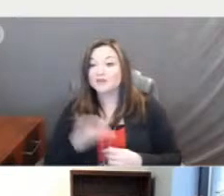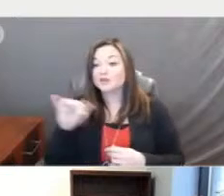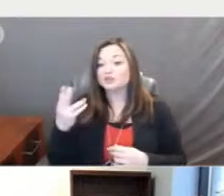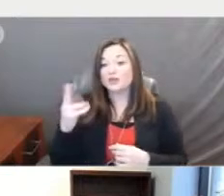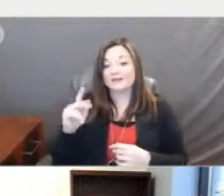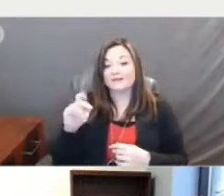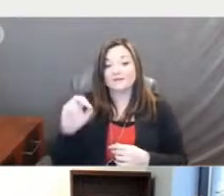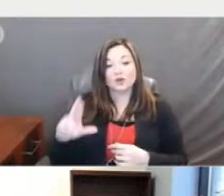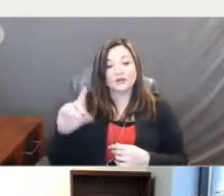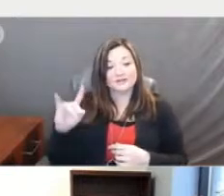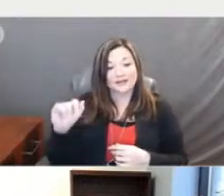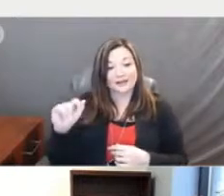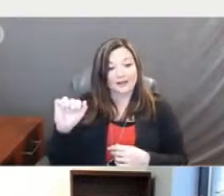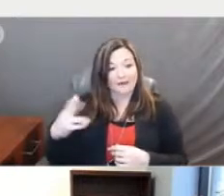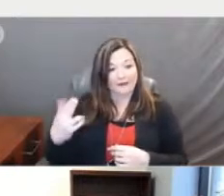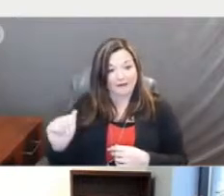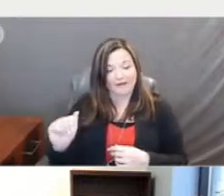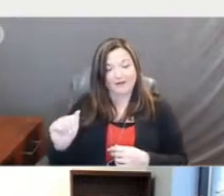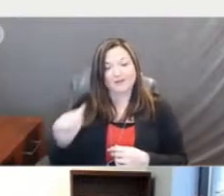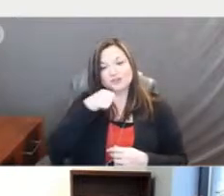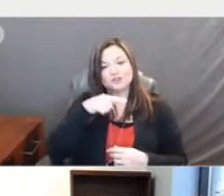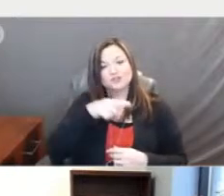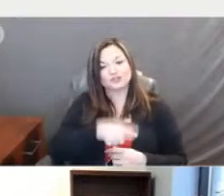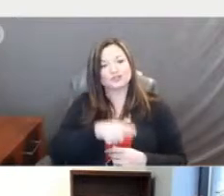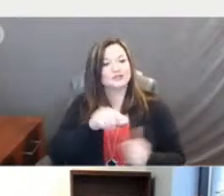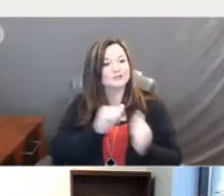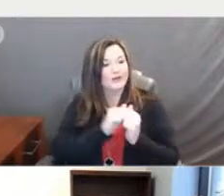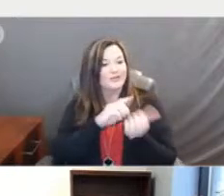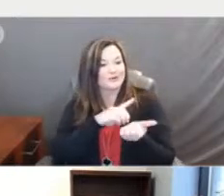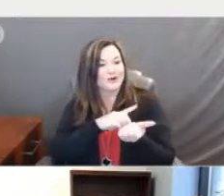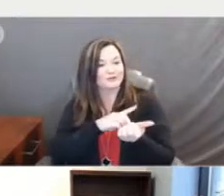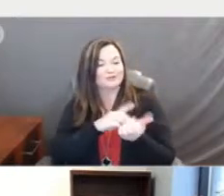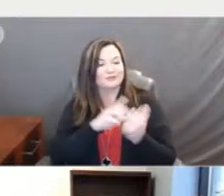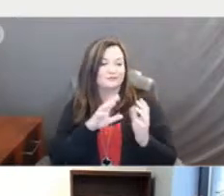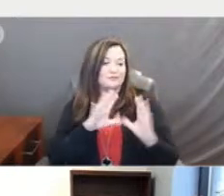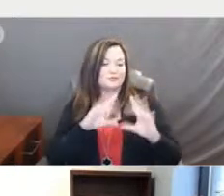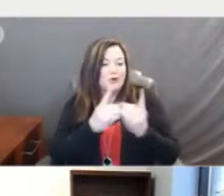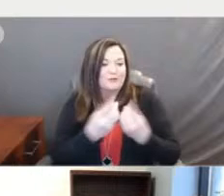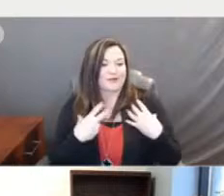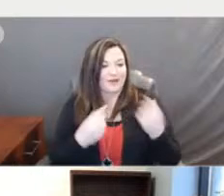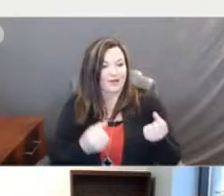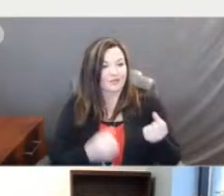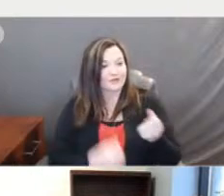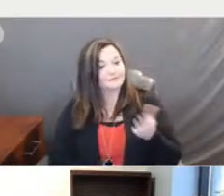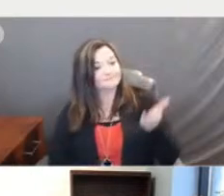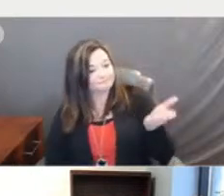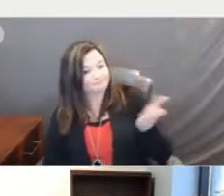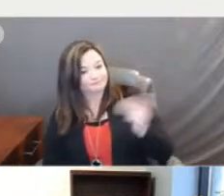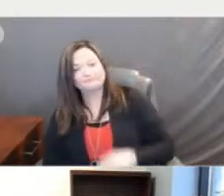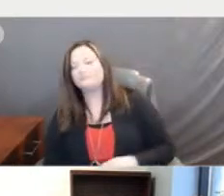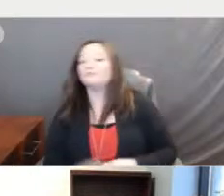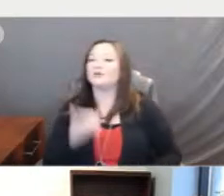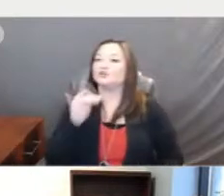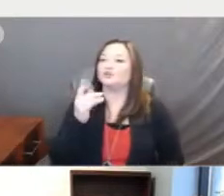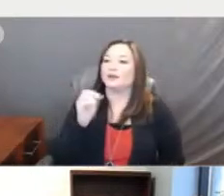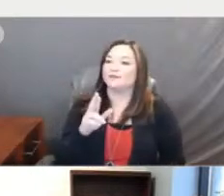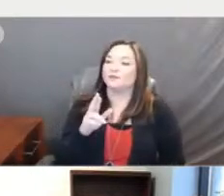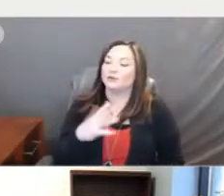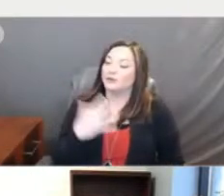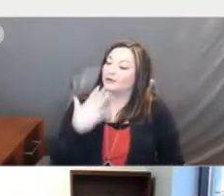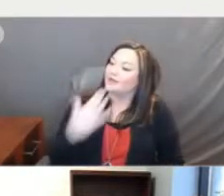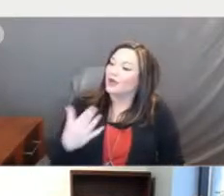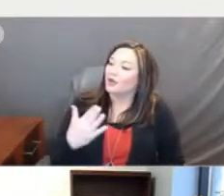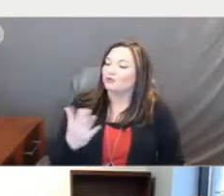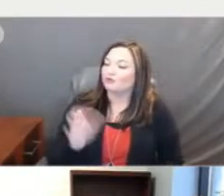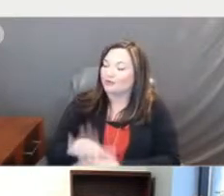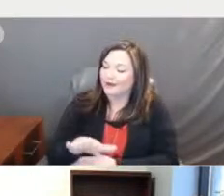Dillahay is the state epidemiologist at the Arkansas Department of Health. Dr. Dillahay. Well, good afternoon. It's been a pleasure to be part